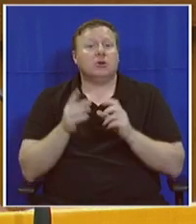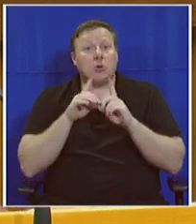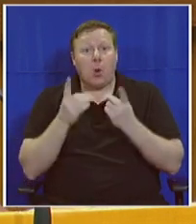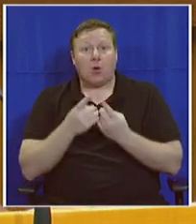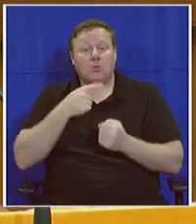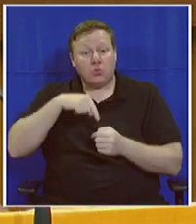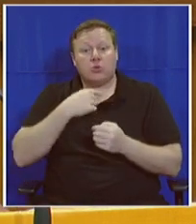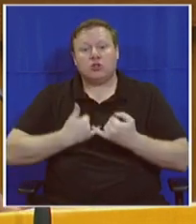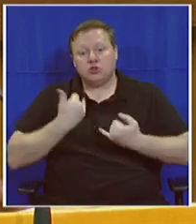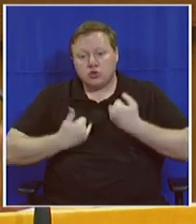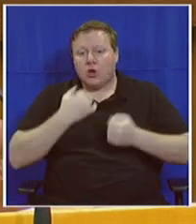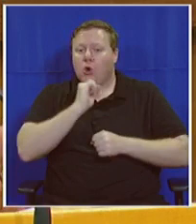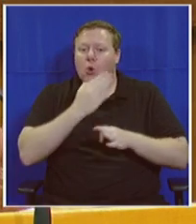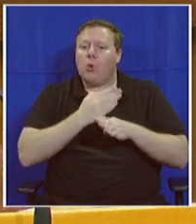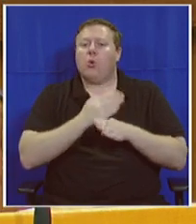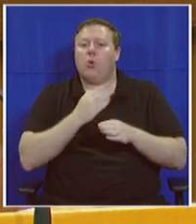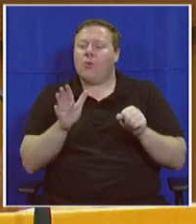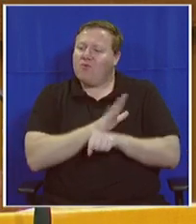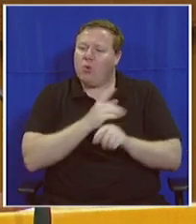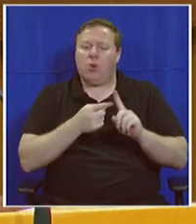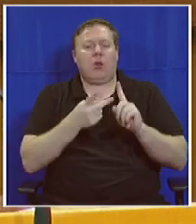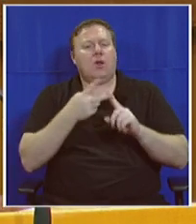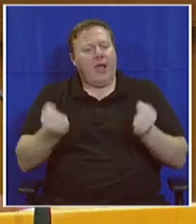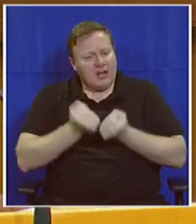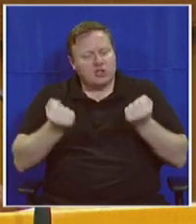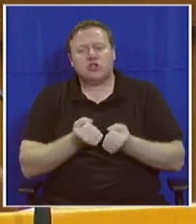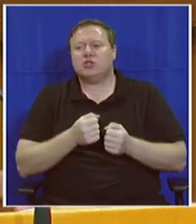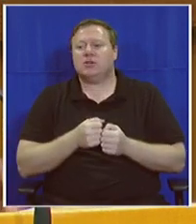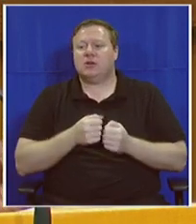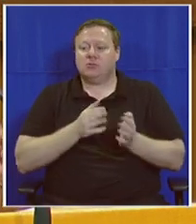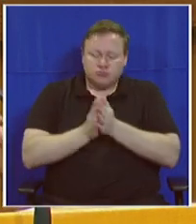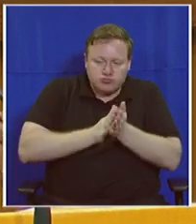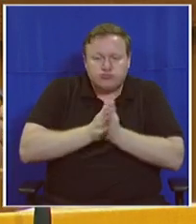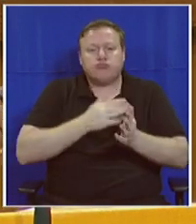her energy, full of energy, very vibrant.